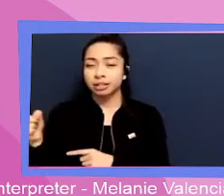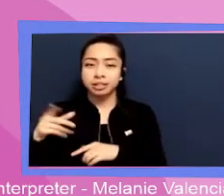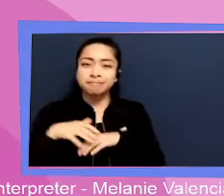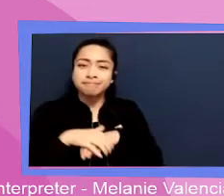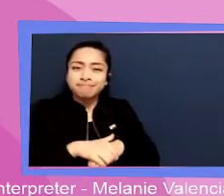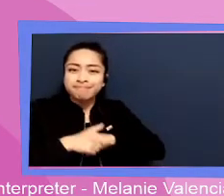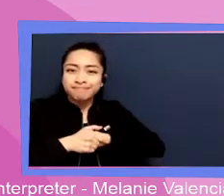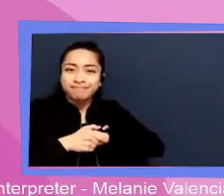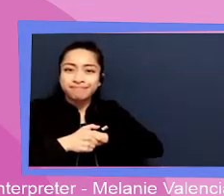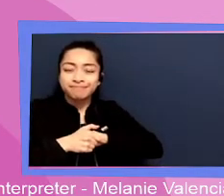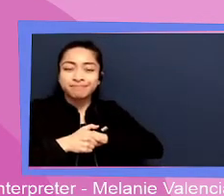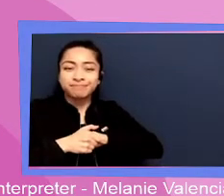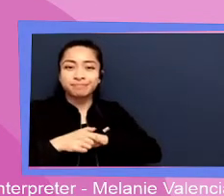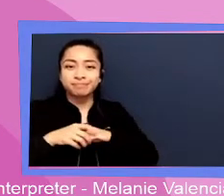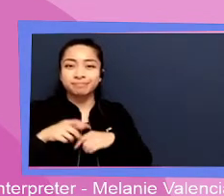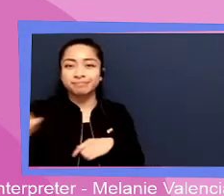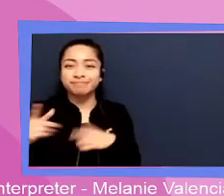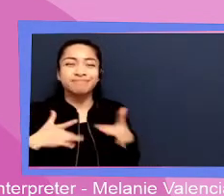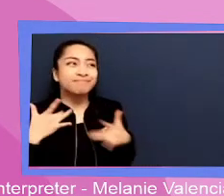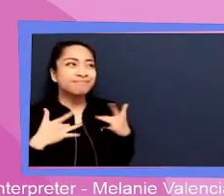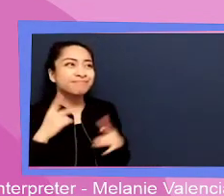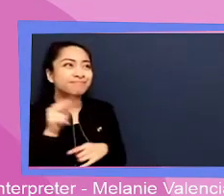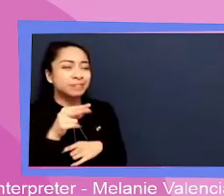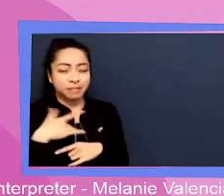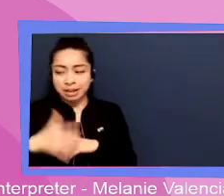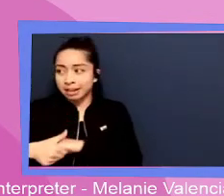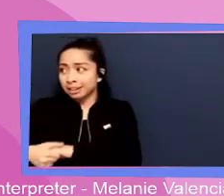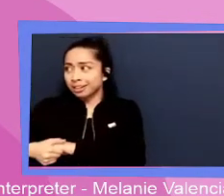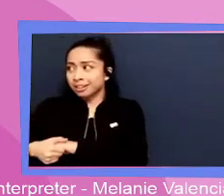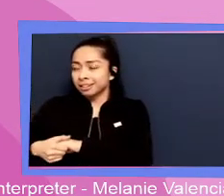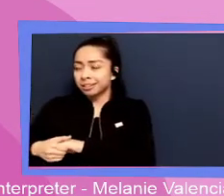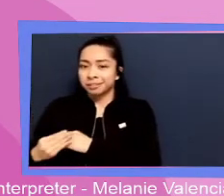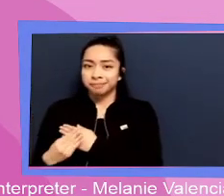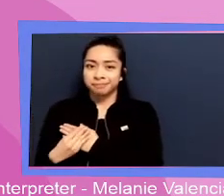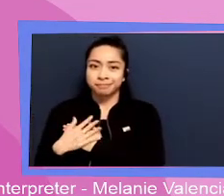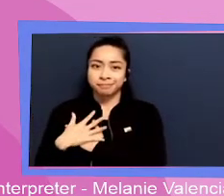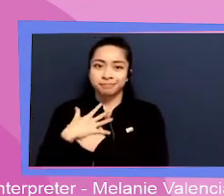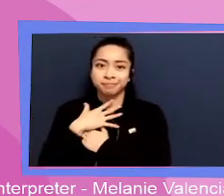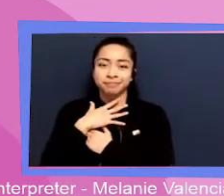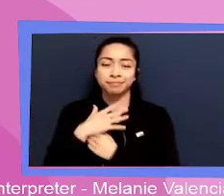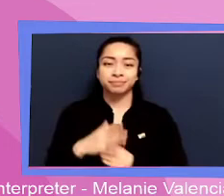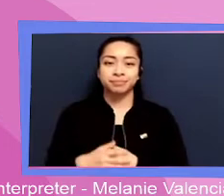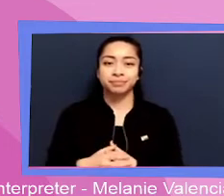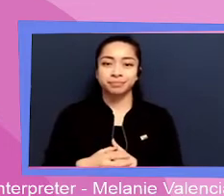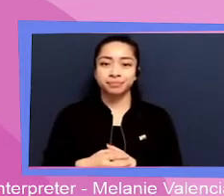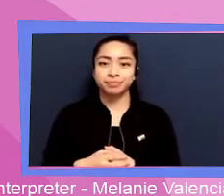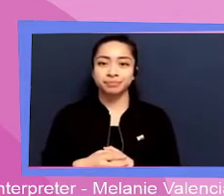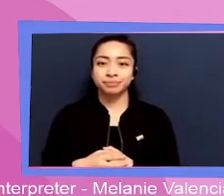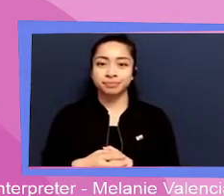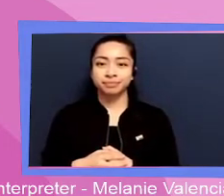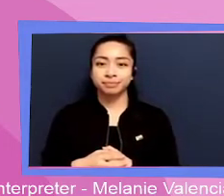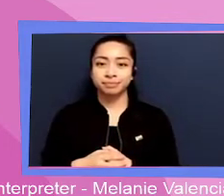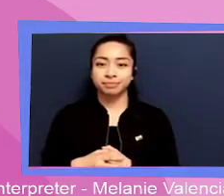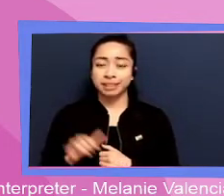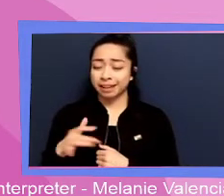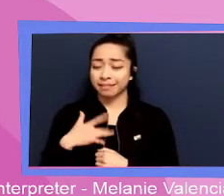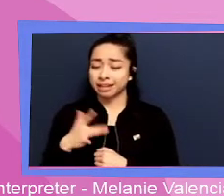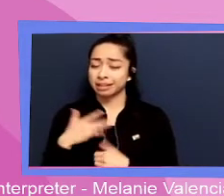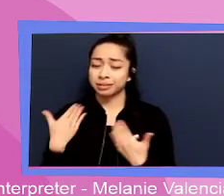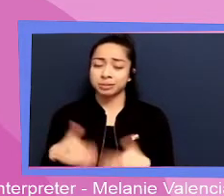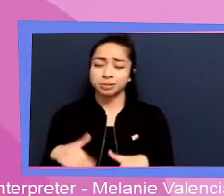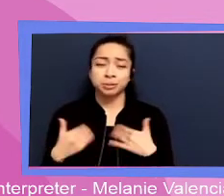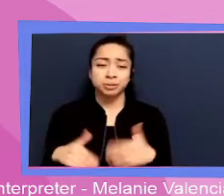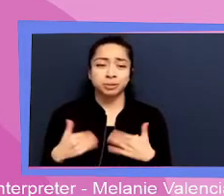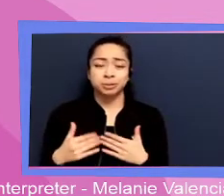hand in her excitement, and what I felt, instead of the usual pain in my palm, was something else entirely in my